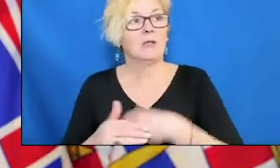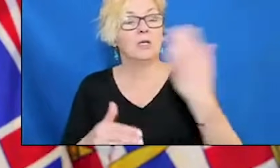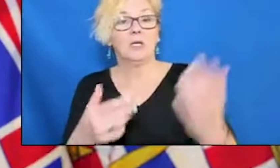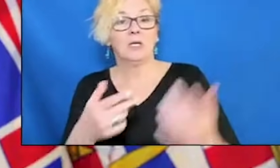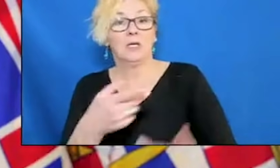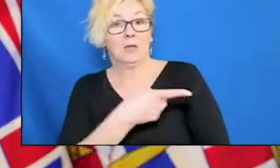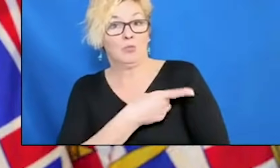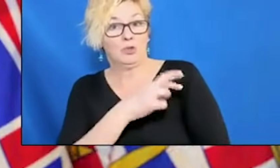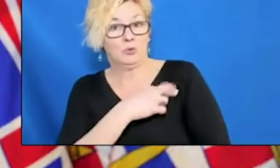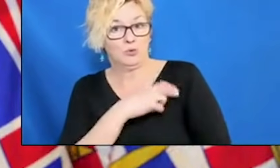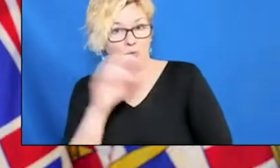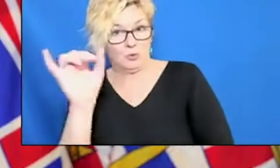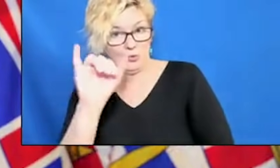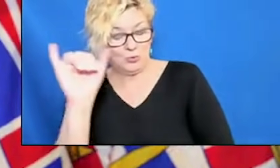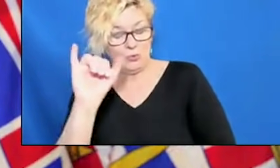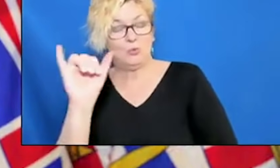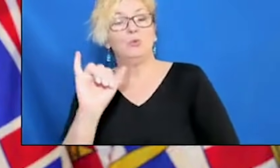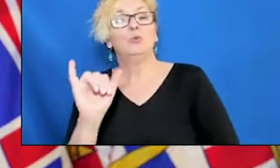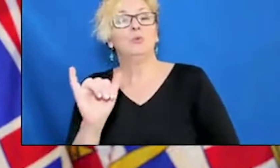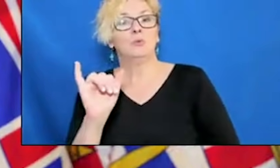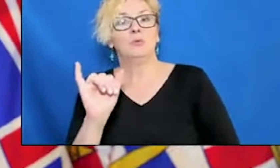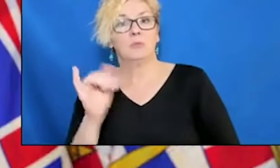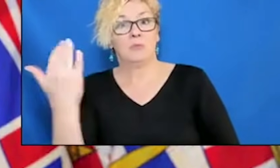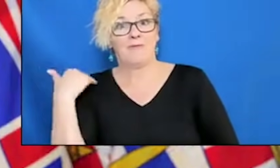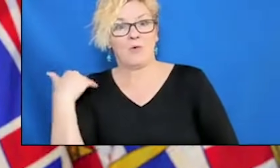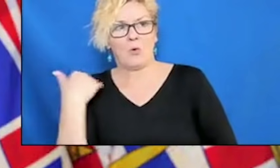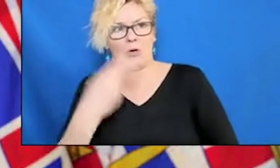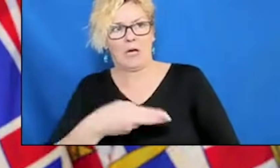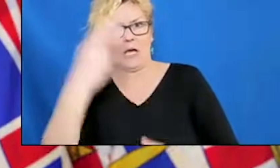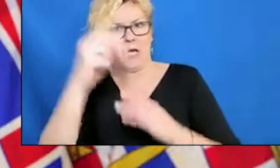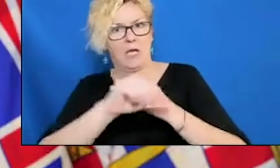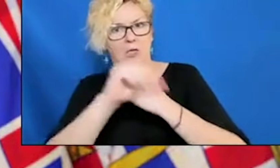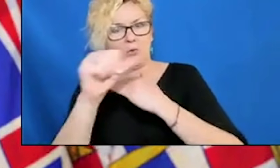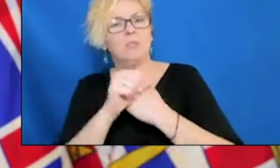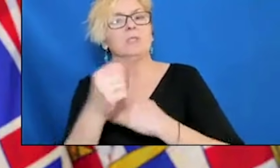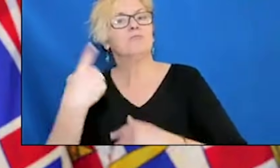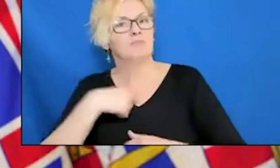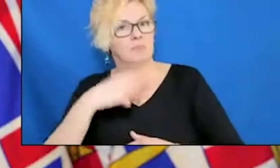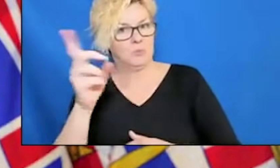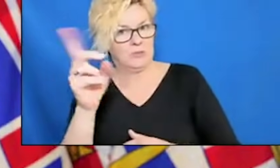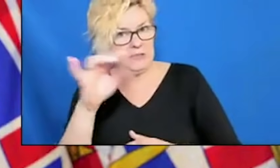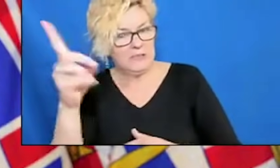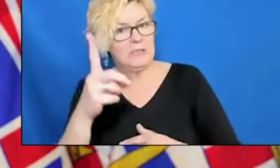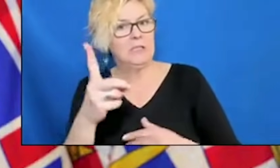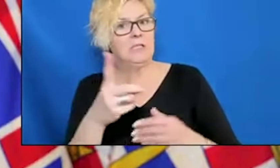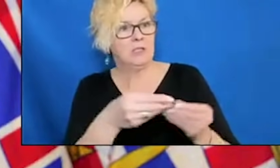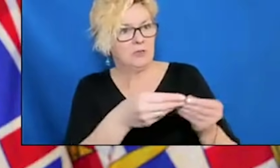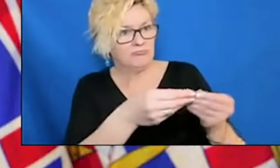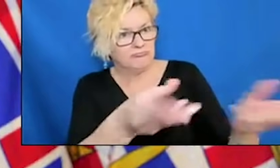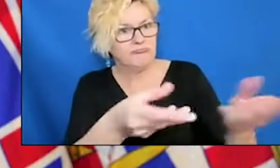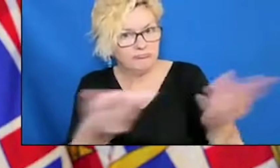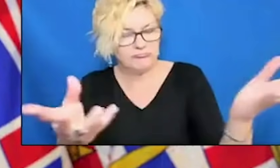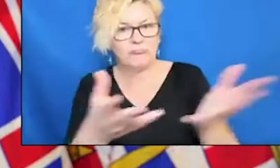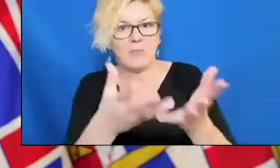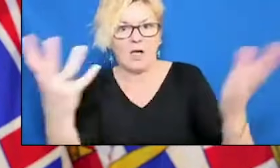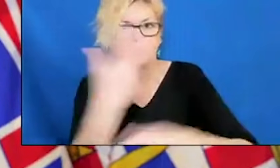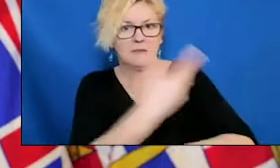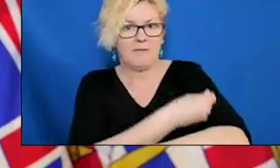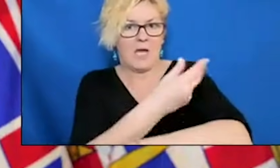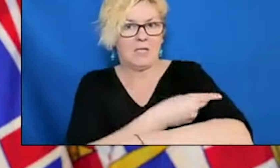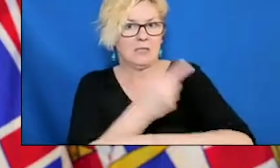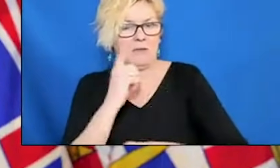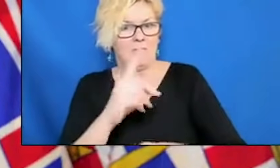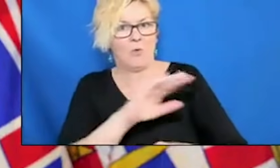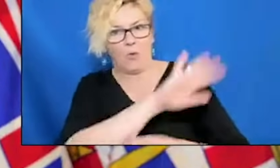Rupert was one of the high ones. We were able to do a whole of community approach. We're now looking at different communities around